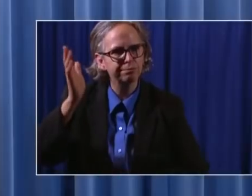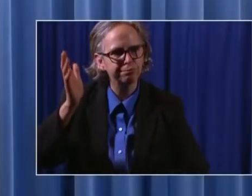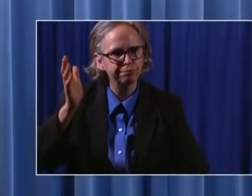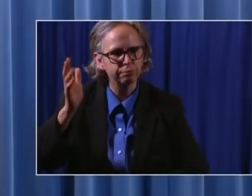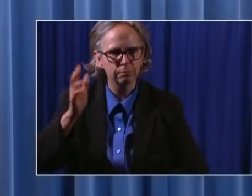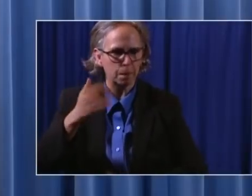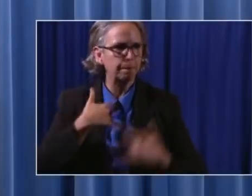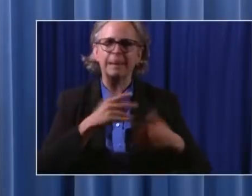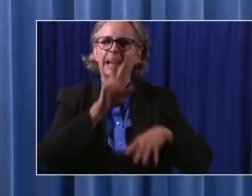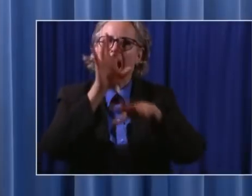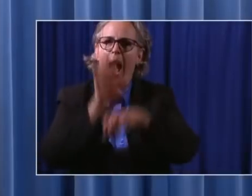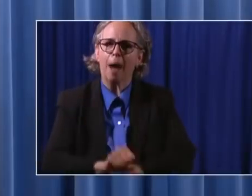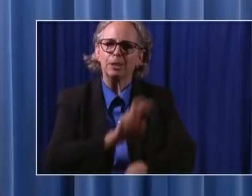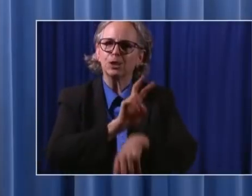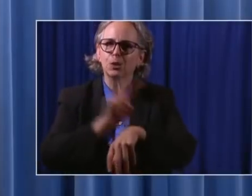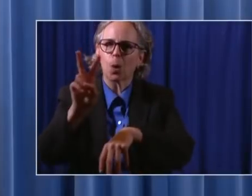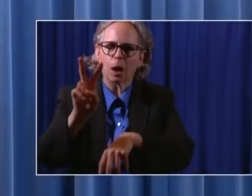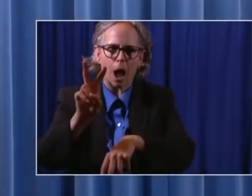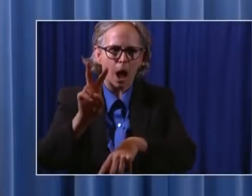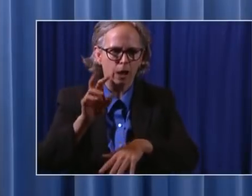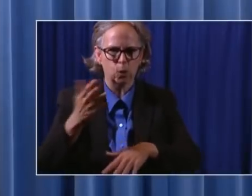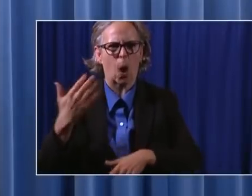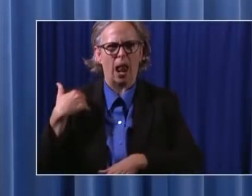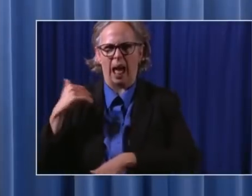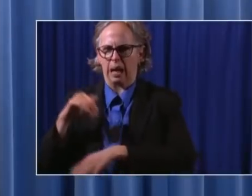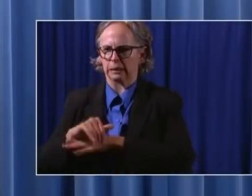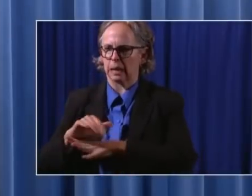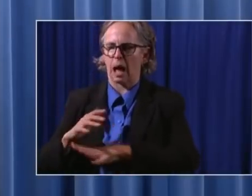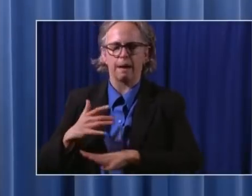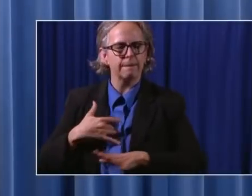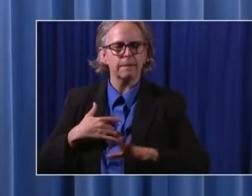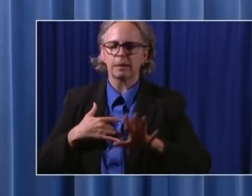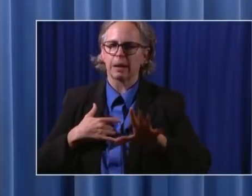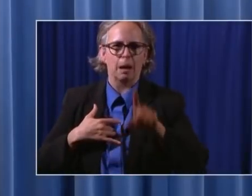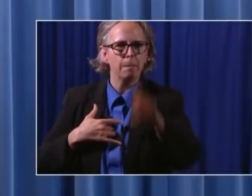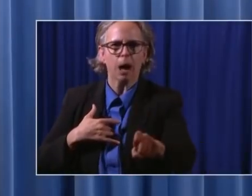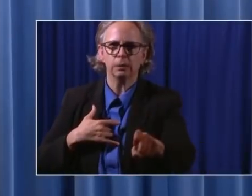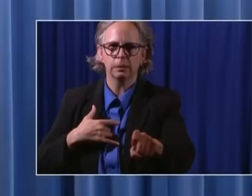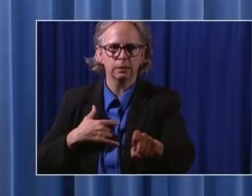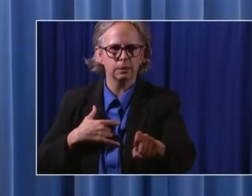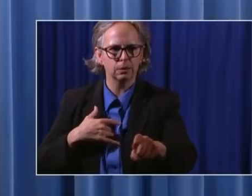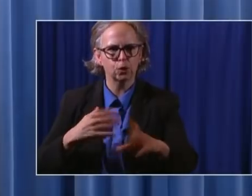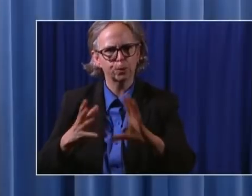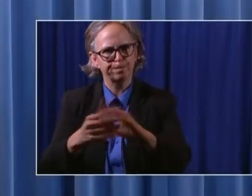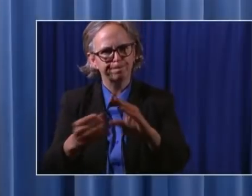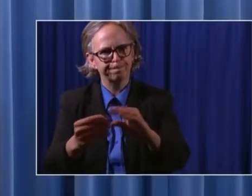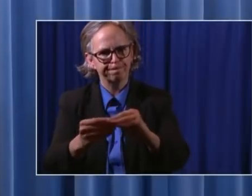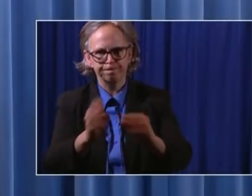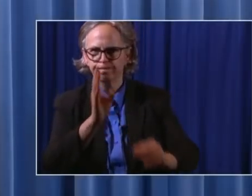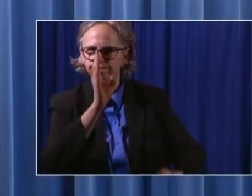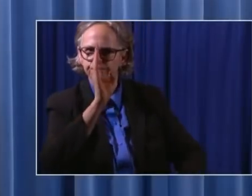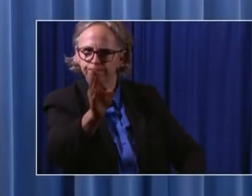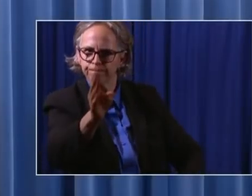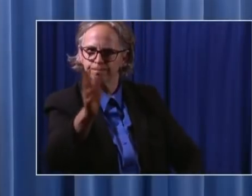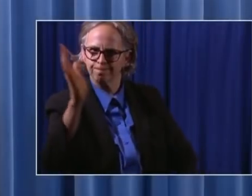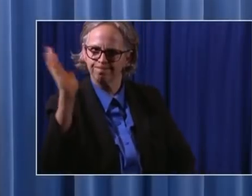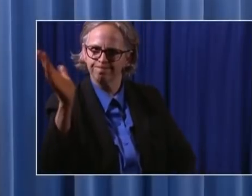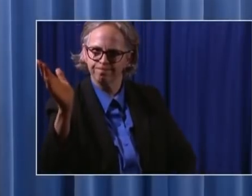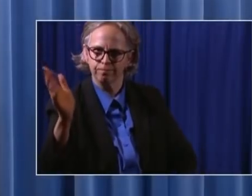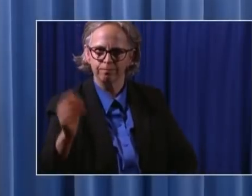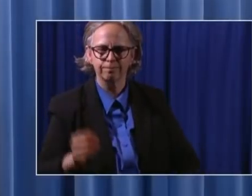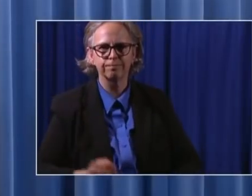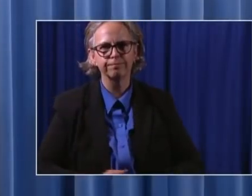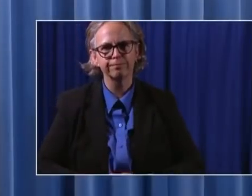but I wanted to talk directly to the people of the state of Ohio and to lay out for them what was